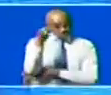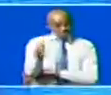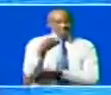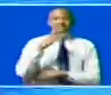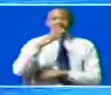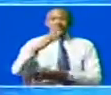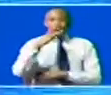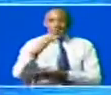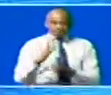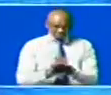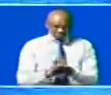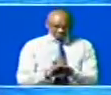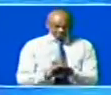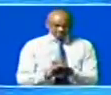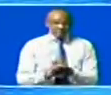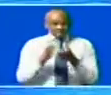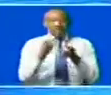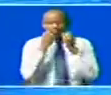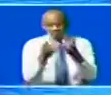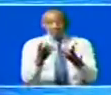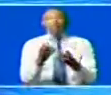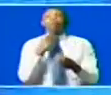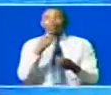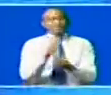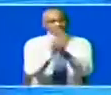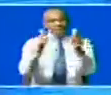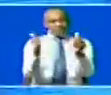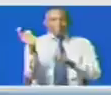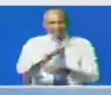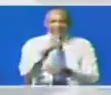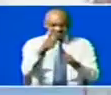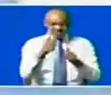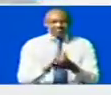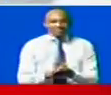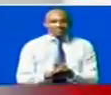anatoa hotuba yake, na mnarifiwa kuwa sauti imerekebishwa. Hebu tusikize.